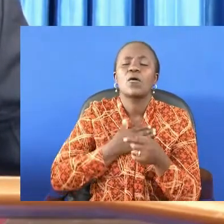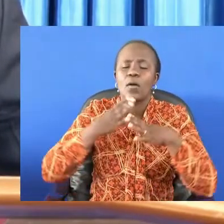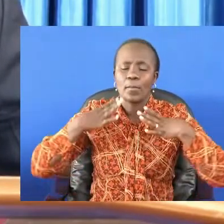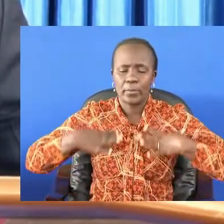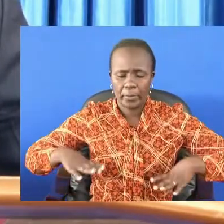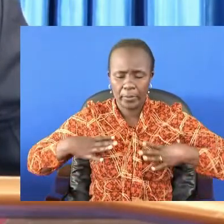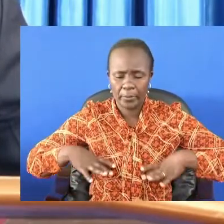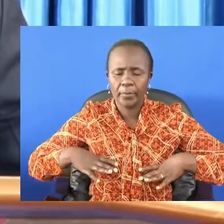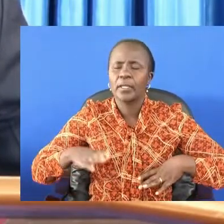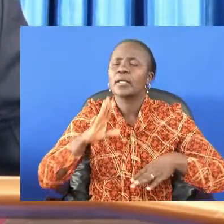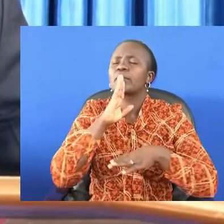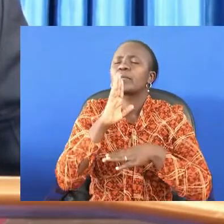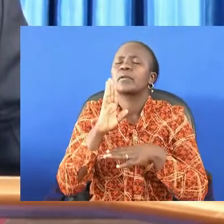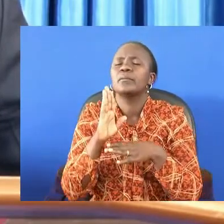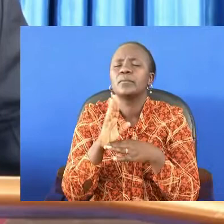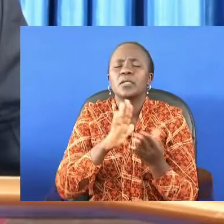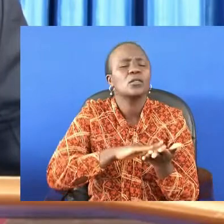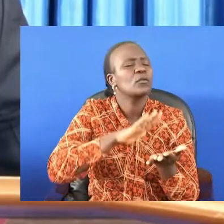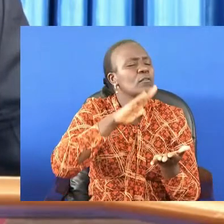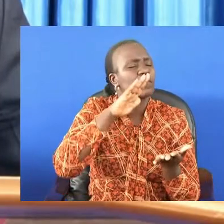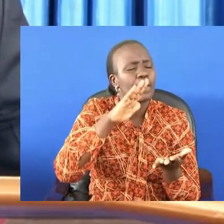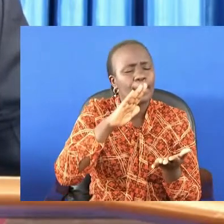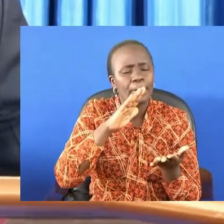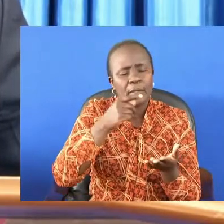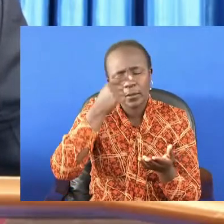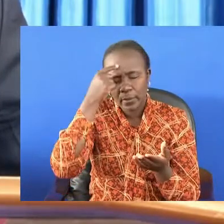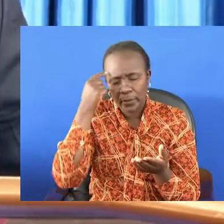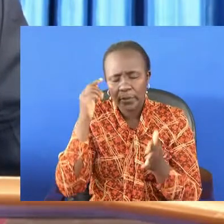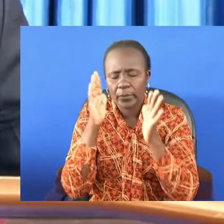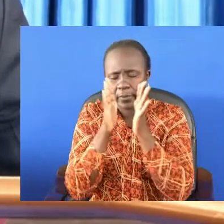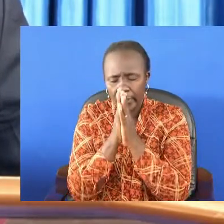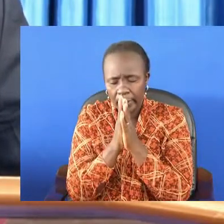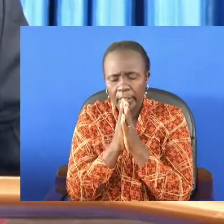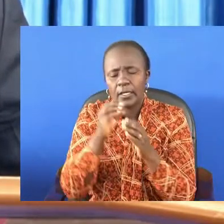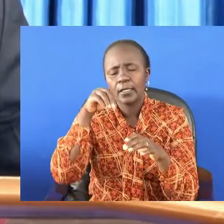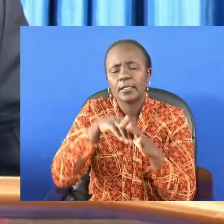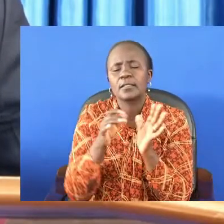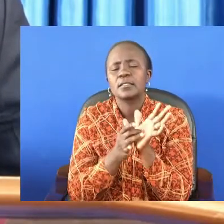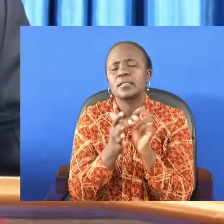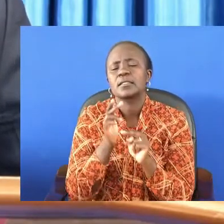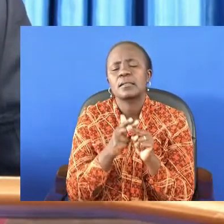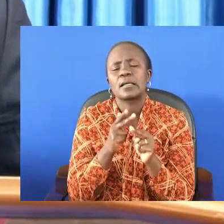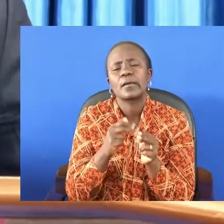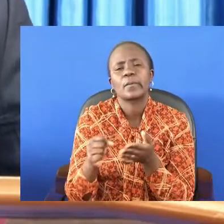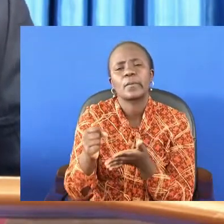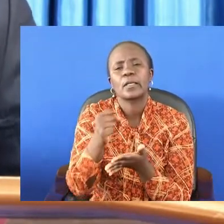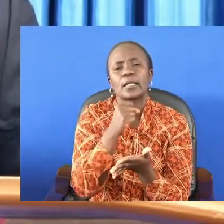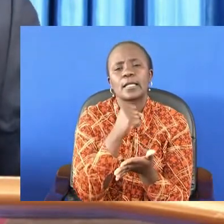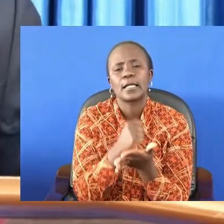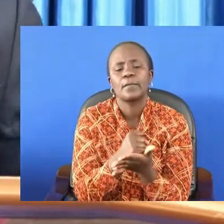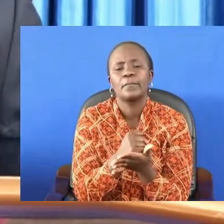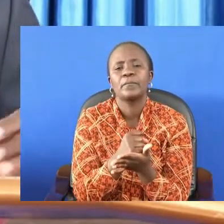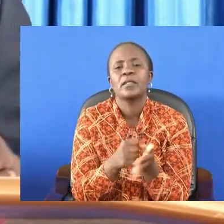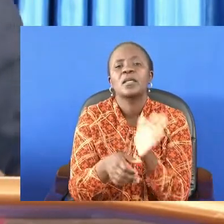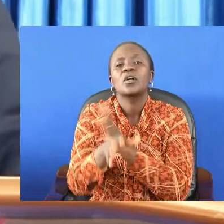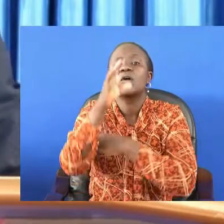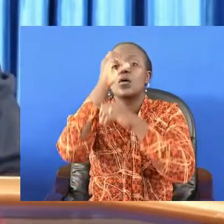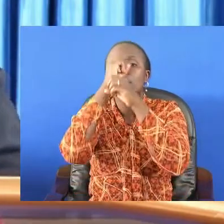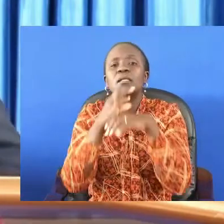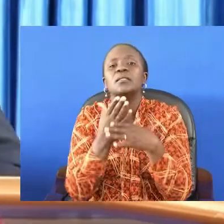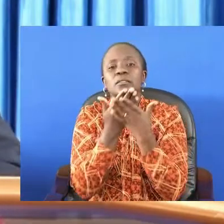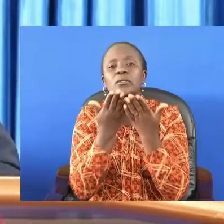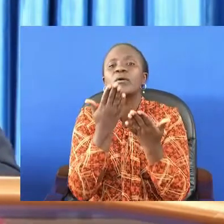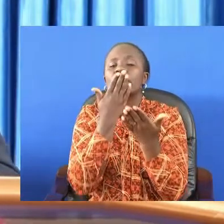people. Be thou glorified, because we pray in Jesus' name. Amen. May God bless